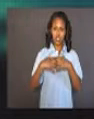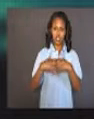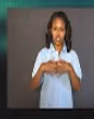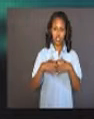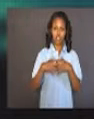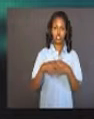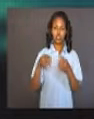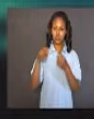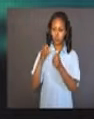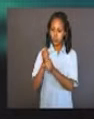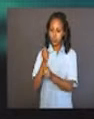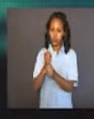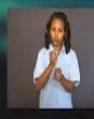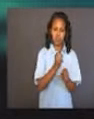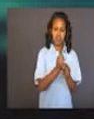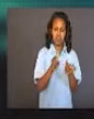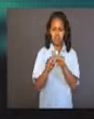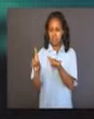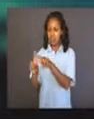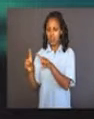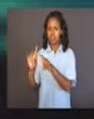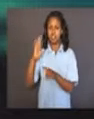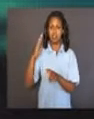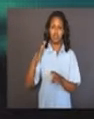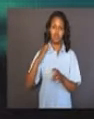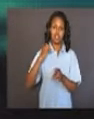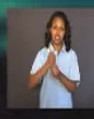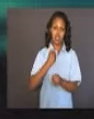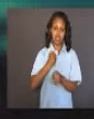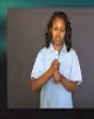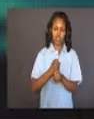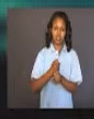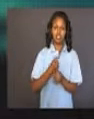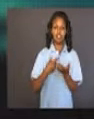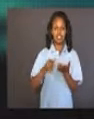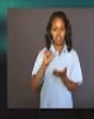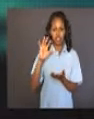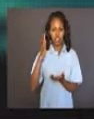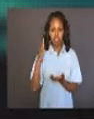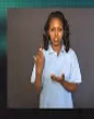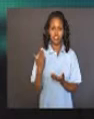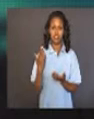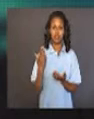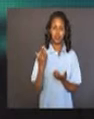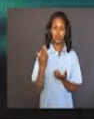to do a variety of tasks, such as